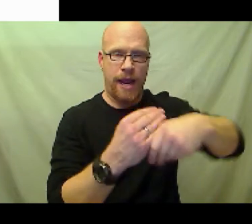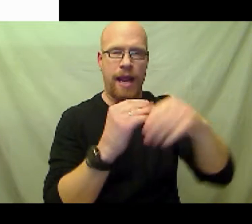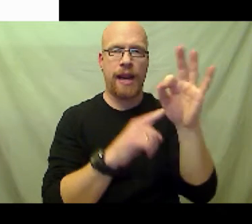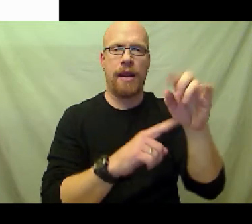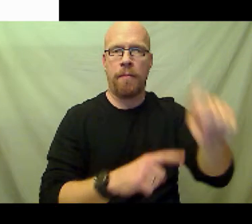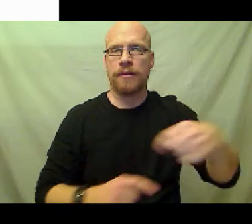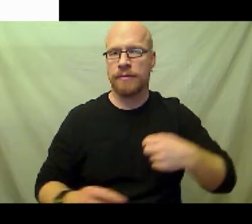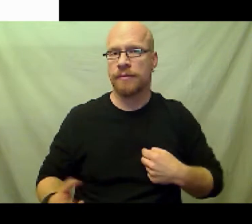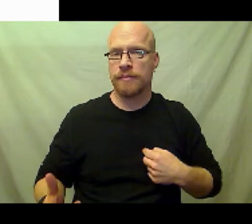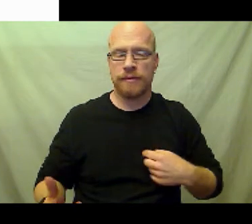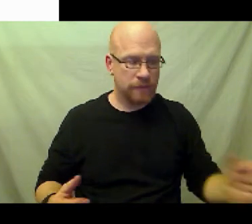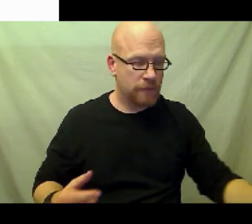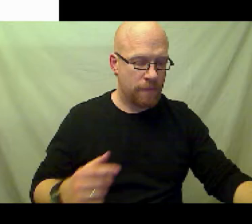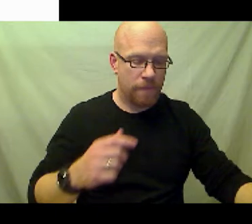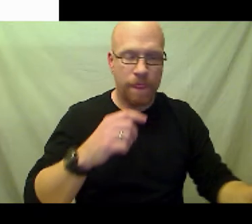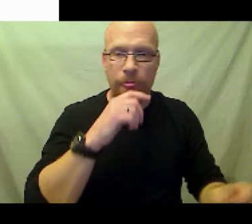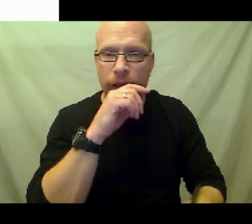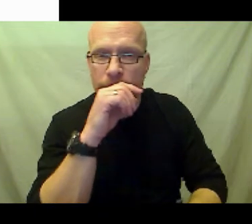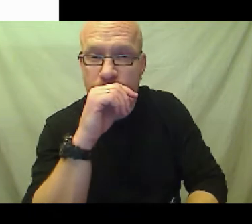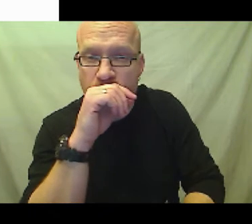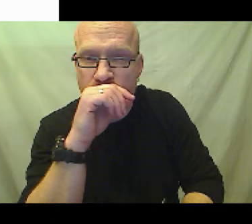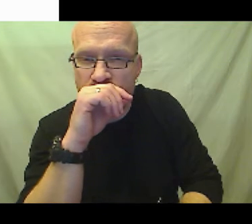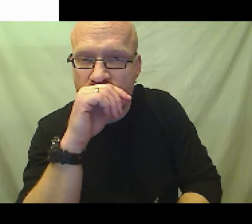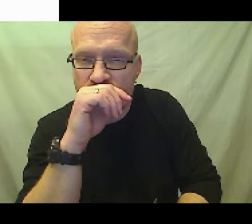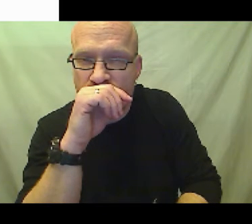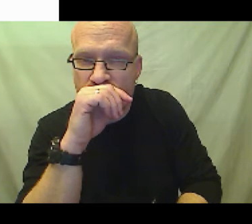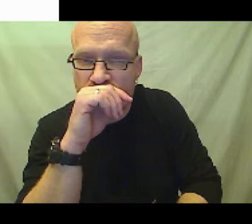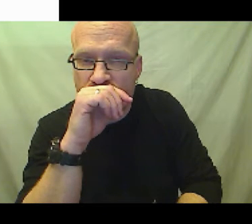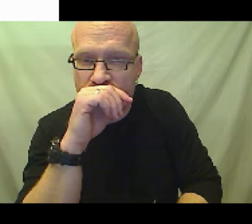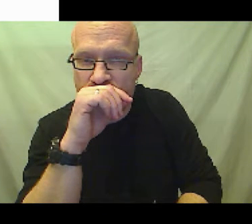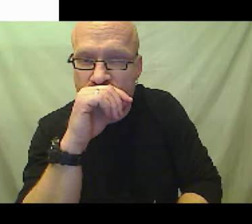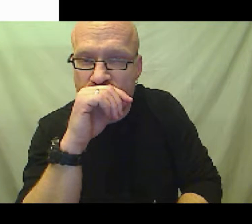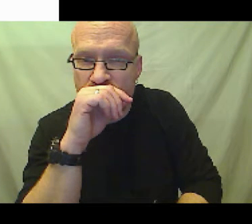9 over here, you gotta add 9 over there.